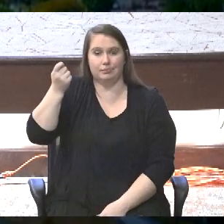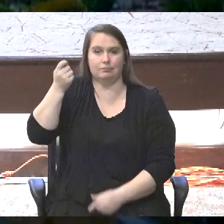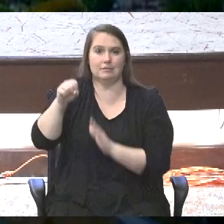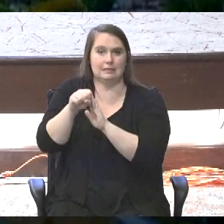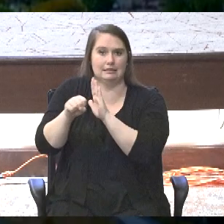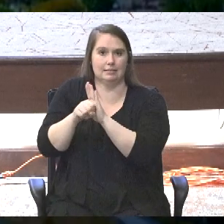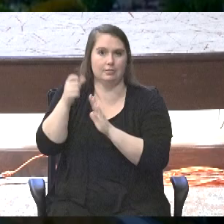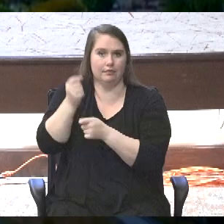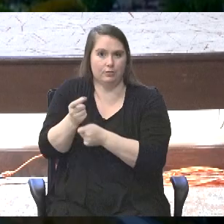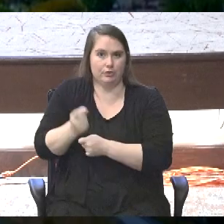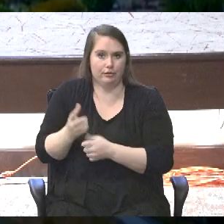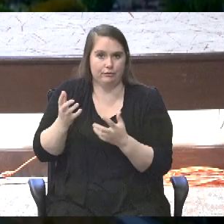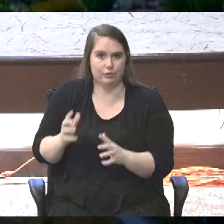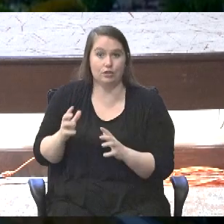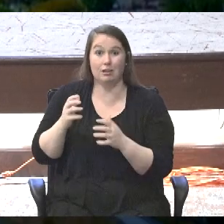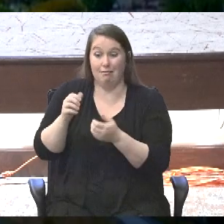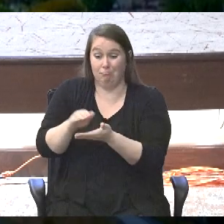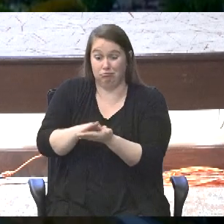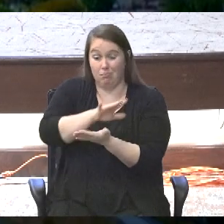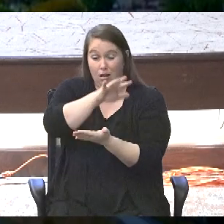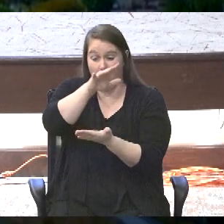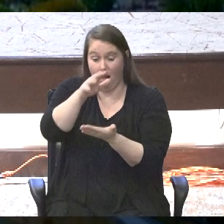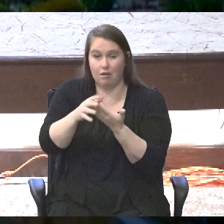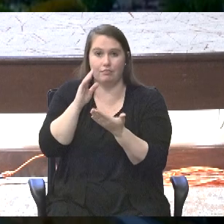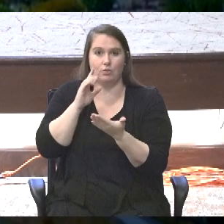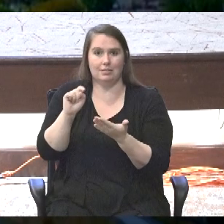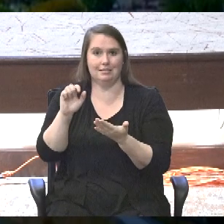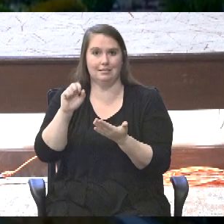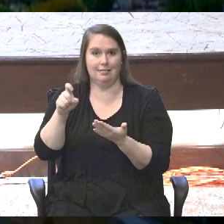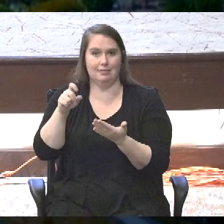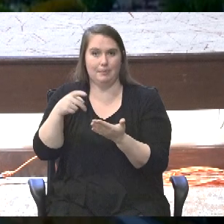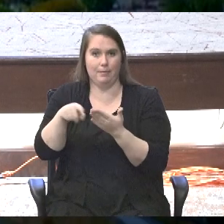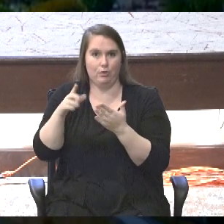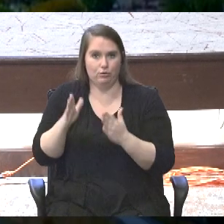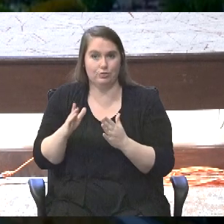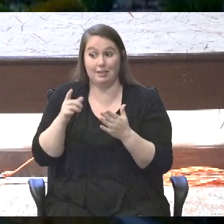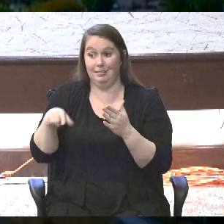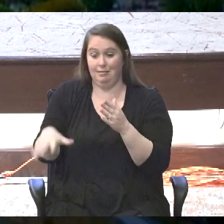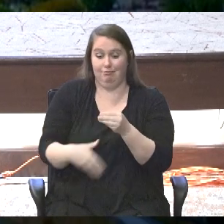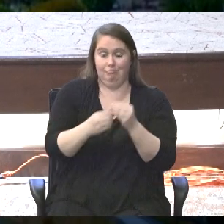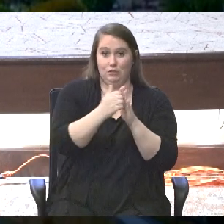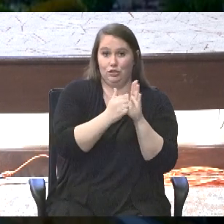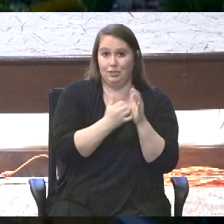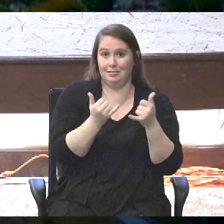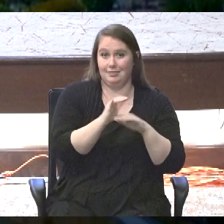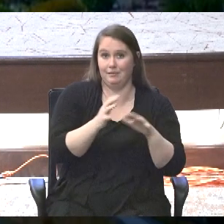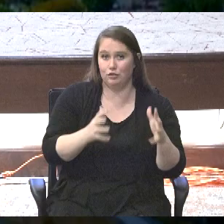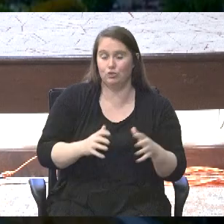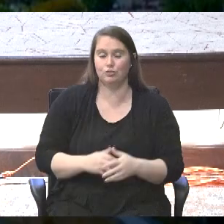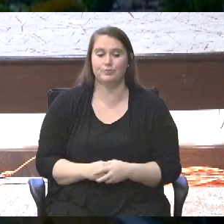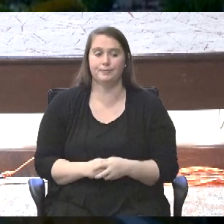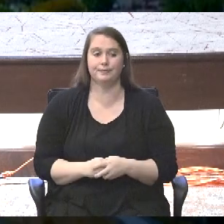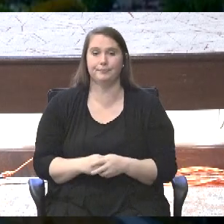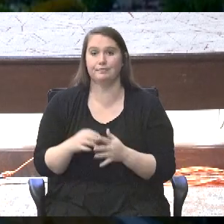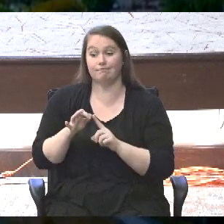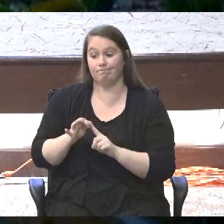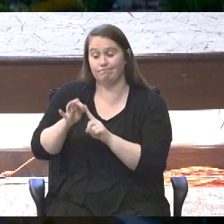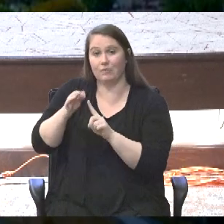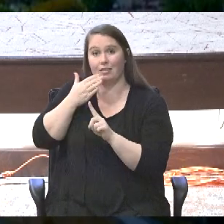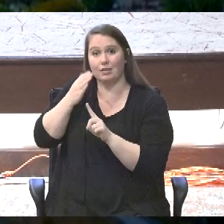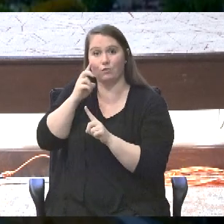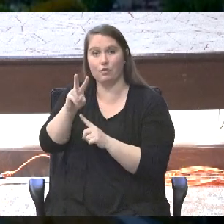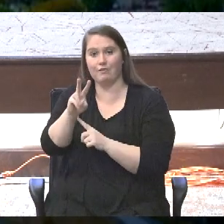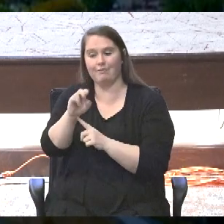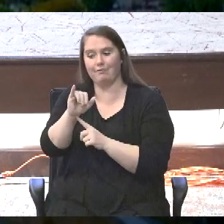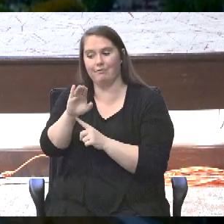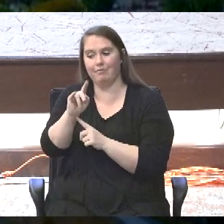It creates a substantial amount of value to the taxpayer, and so we have 4 of those on the agenda tonight. Certainly want to say a special thanks to Vicki